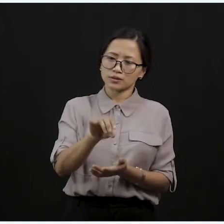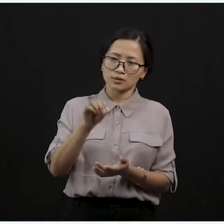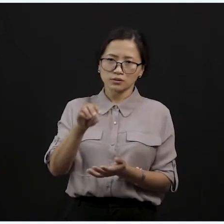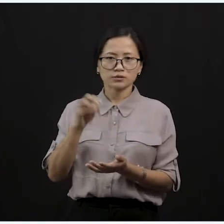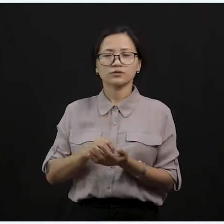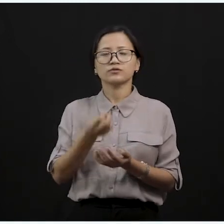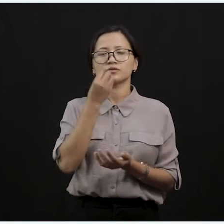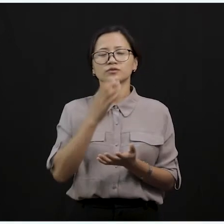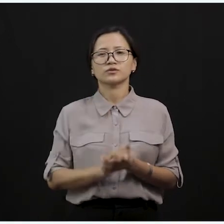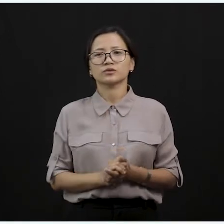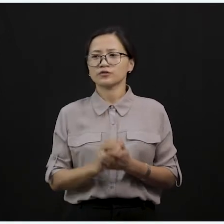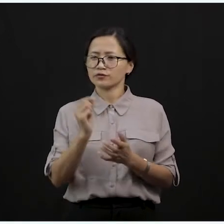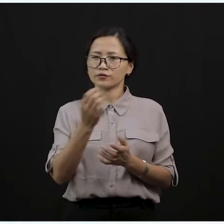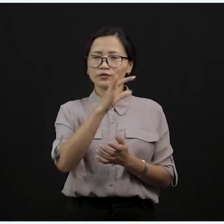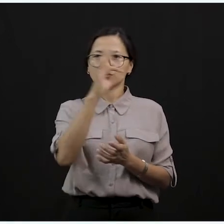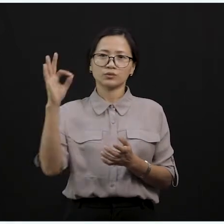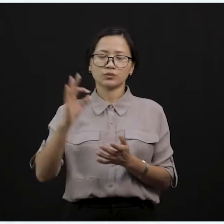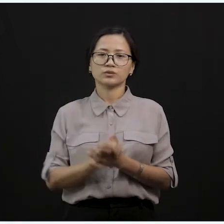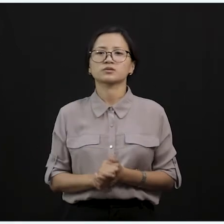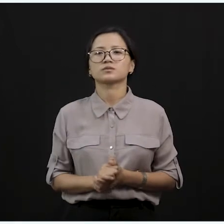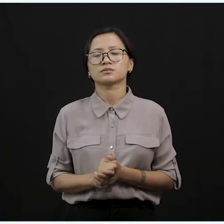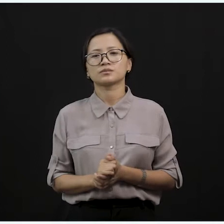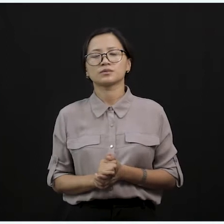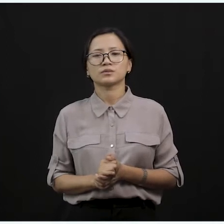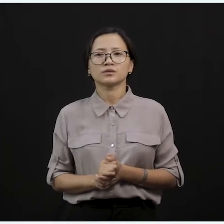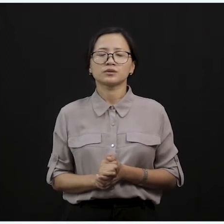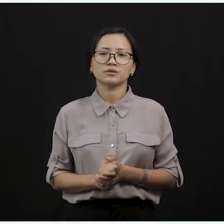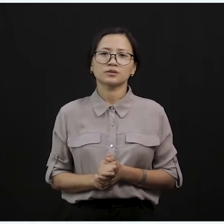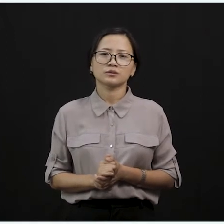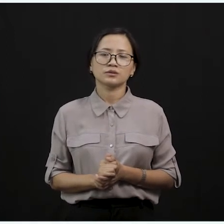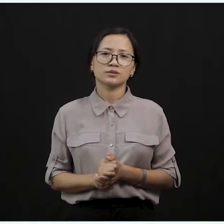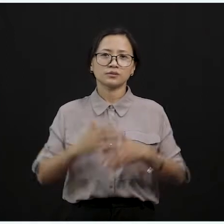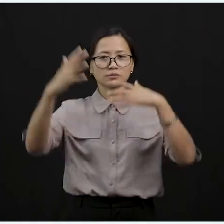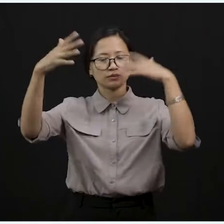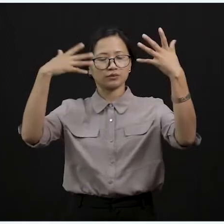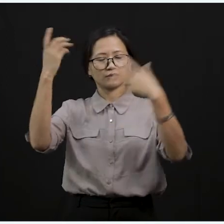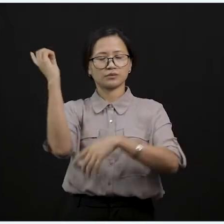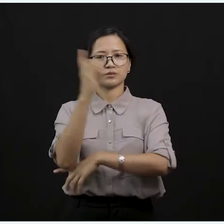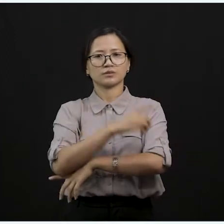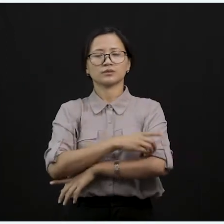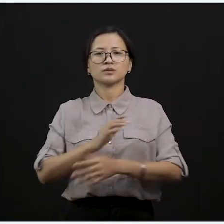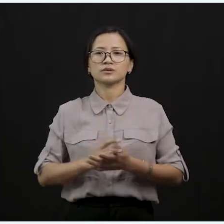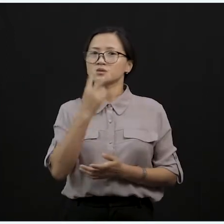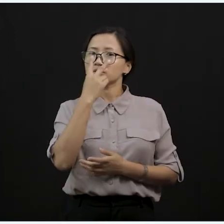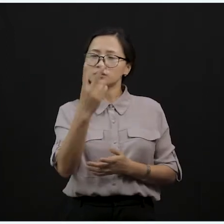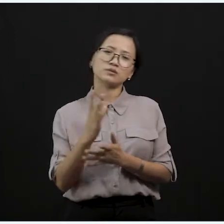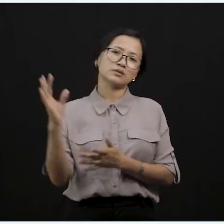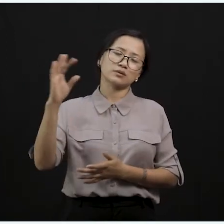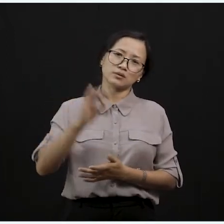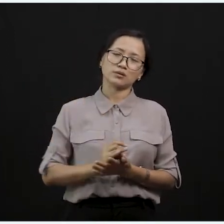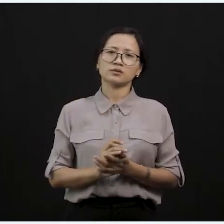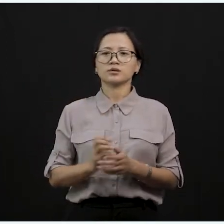after a few weeks back, after a few weeks, it was a windy day, and we have seen again